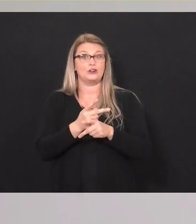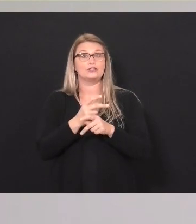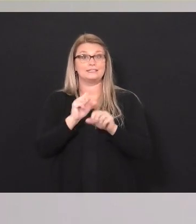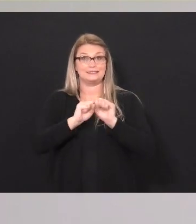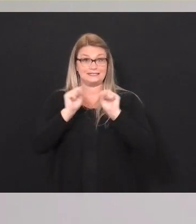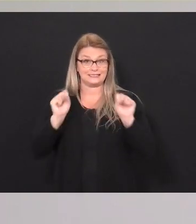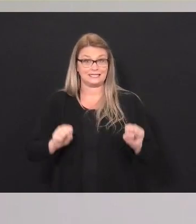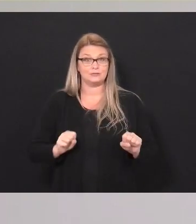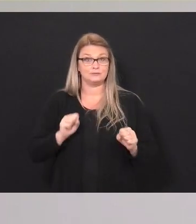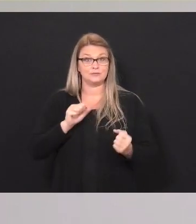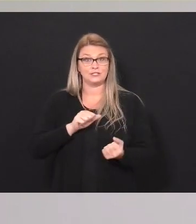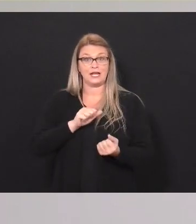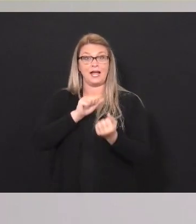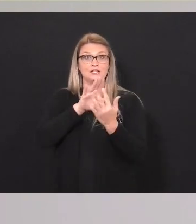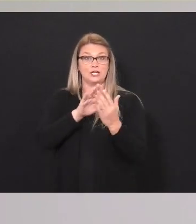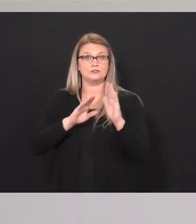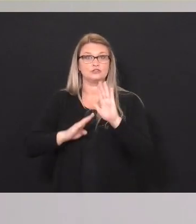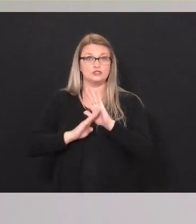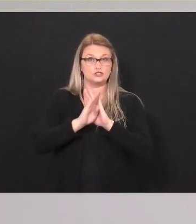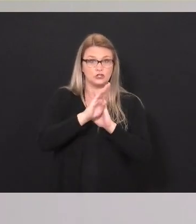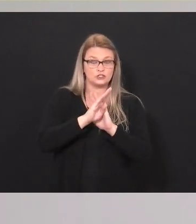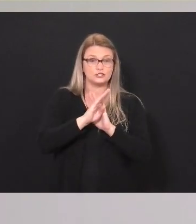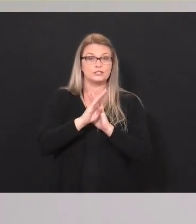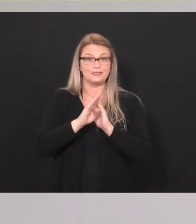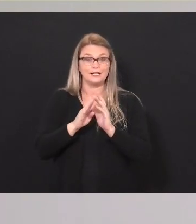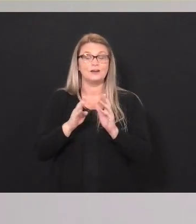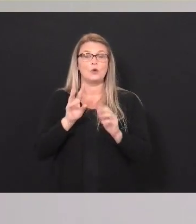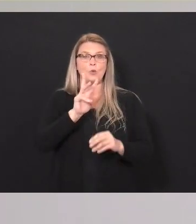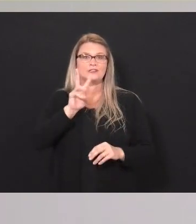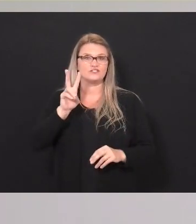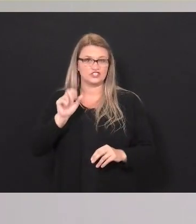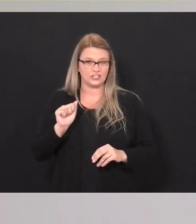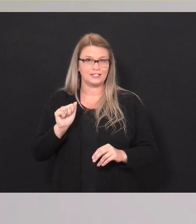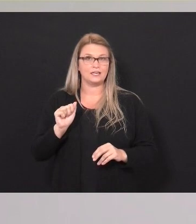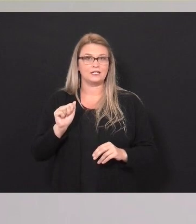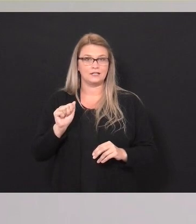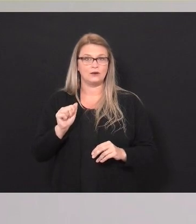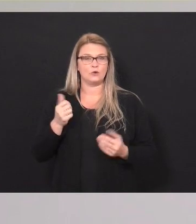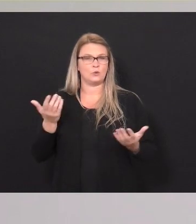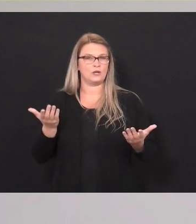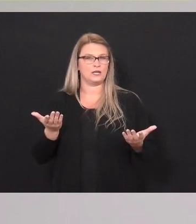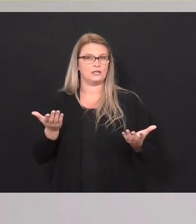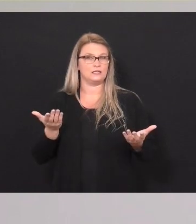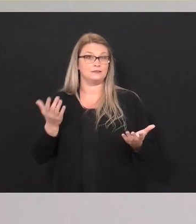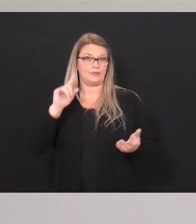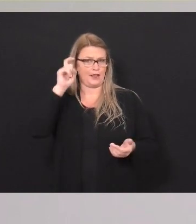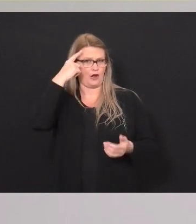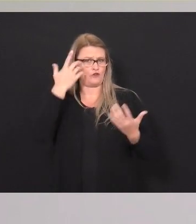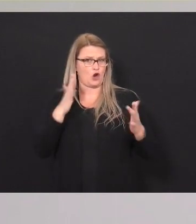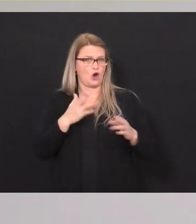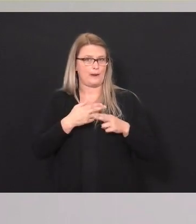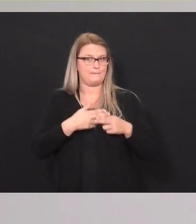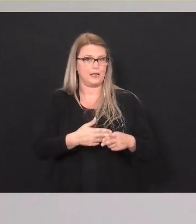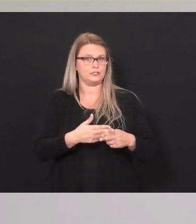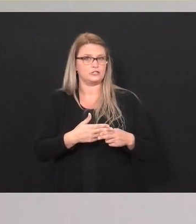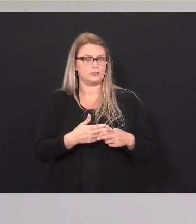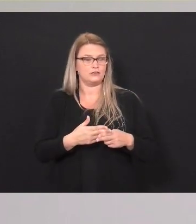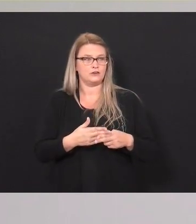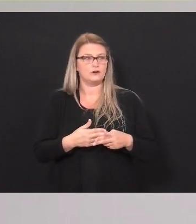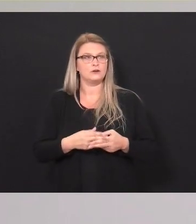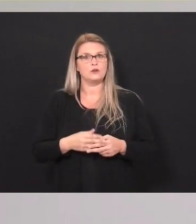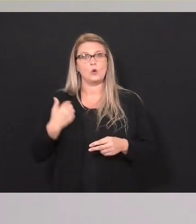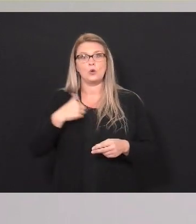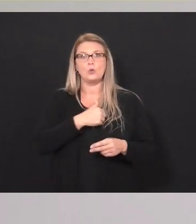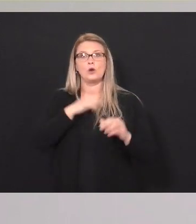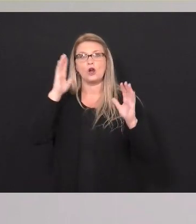the upcoming surge. In West Virginia, again, as the governor mentioned and as Clay mentioned, we're